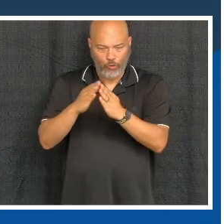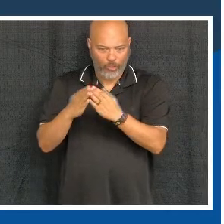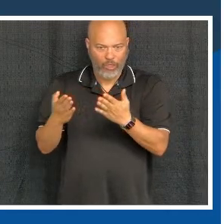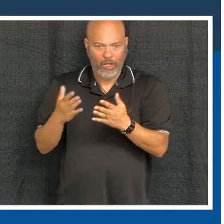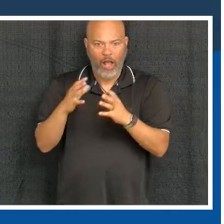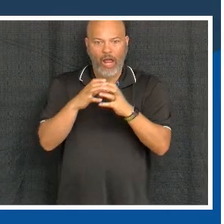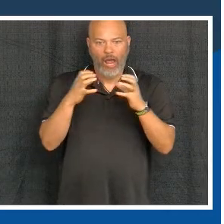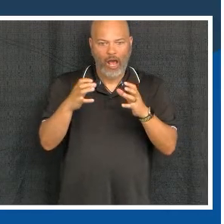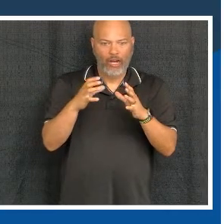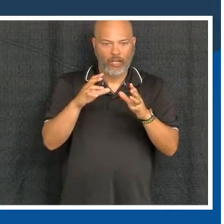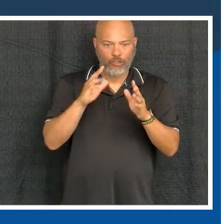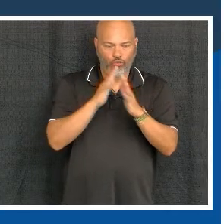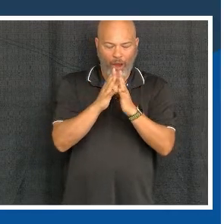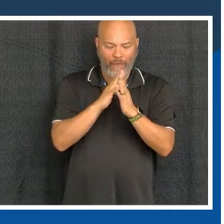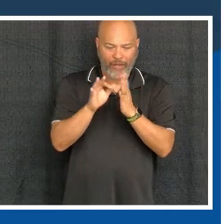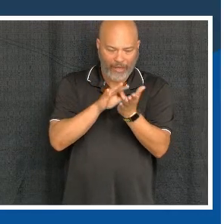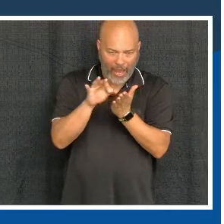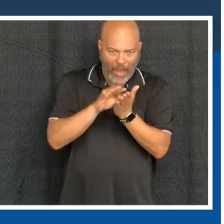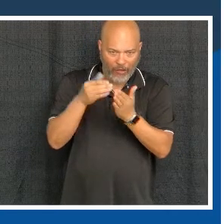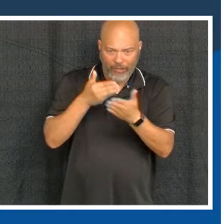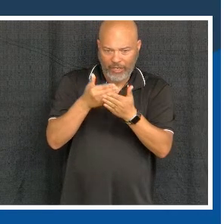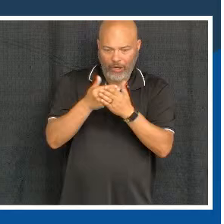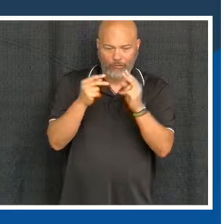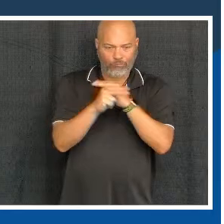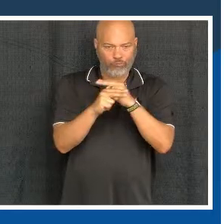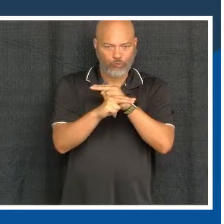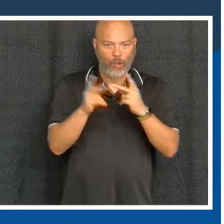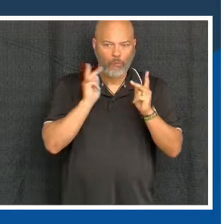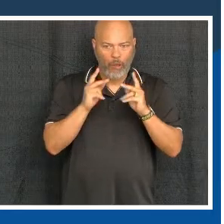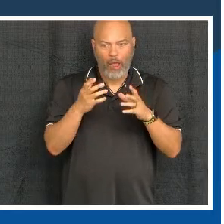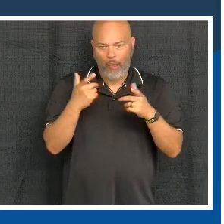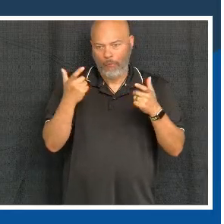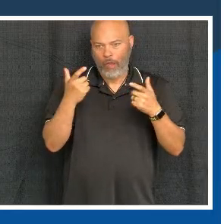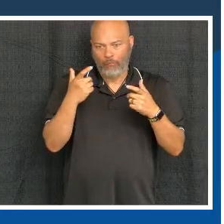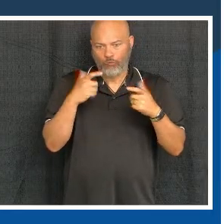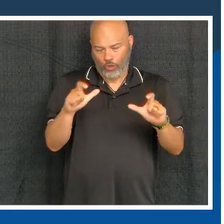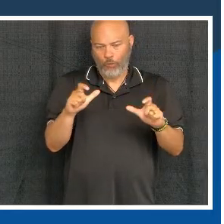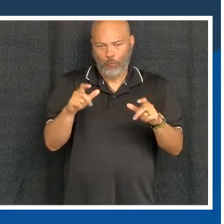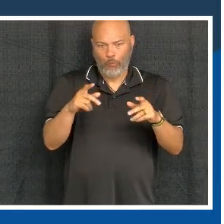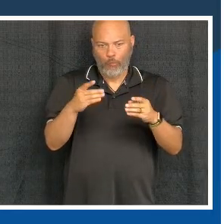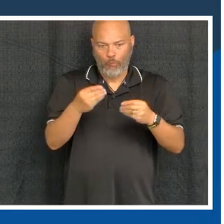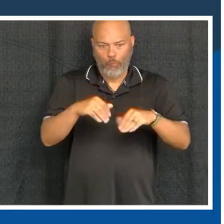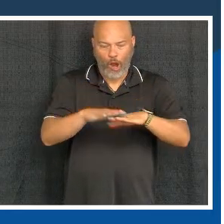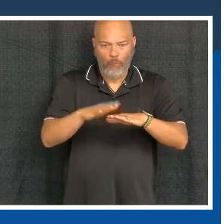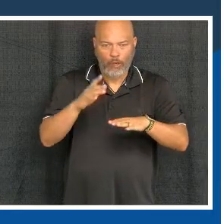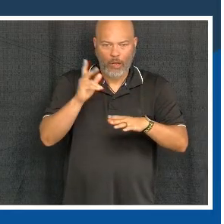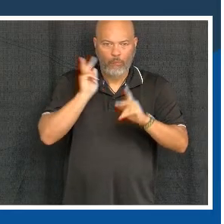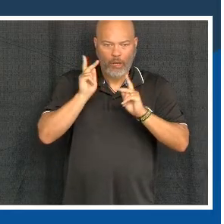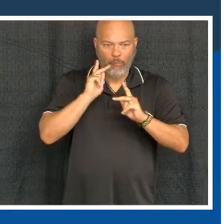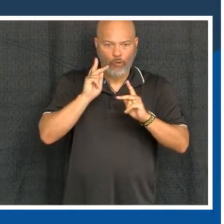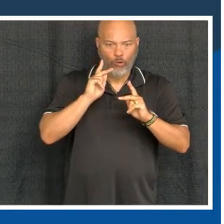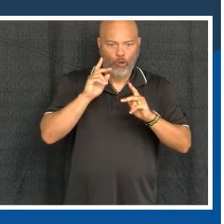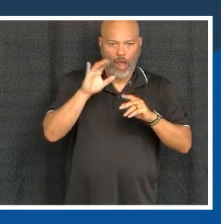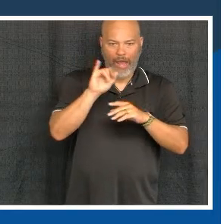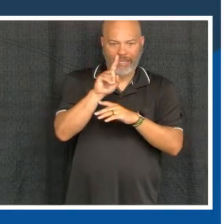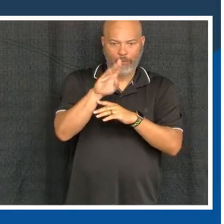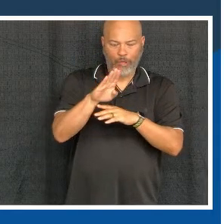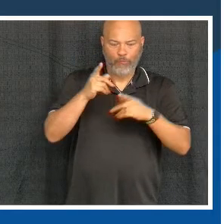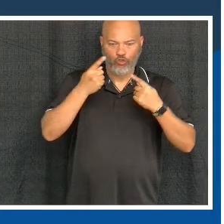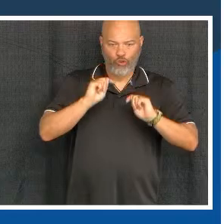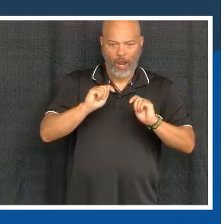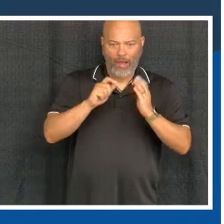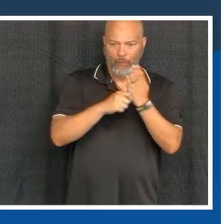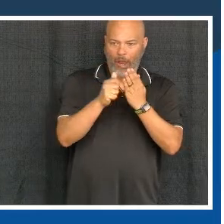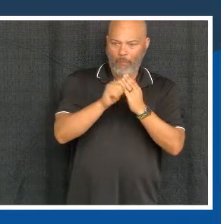traffic counts here, very near the interstate, has a lot of desirability. It is being shopped by the IDB. They do have it in their packet